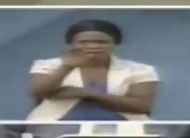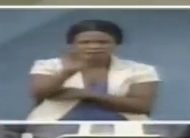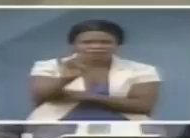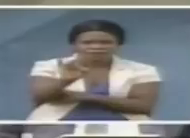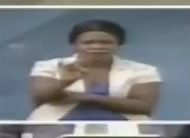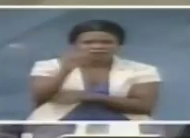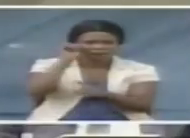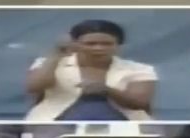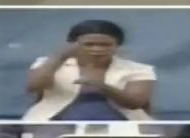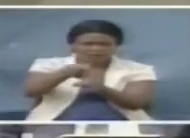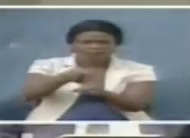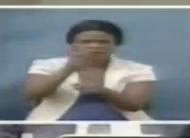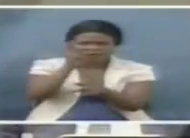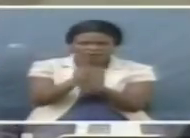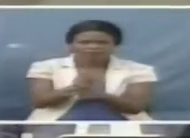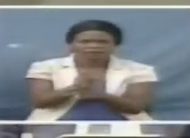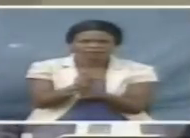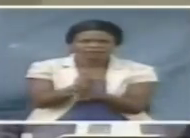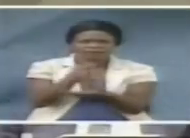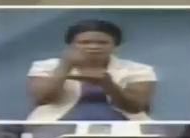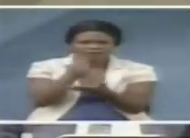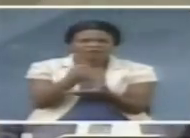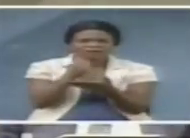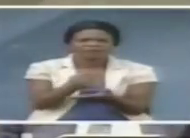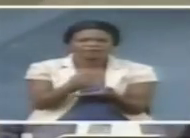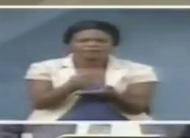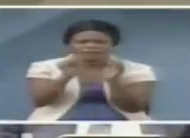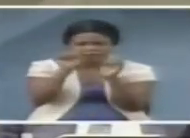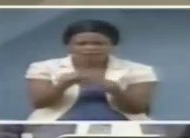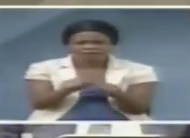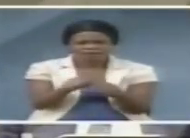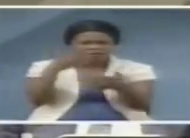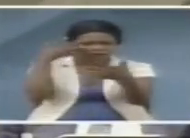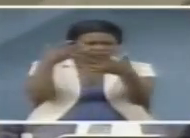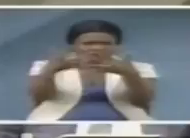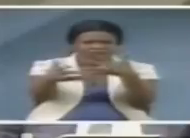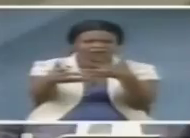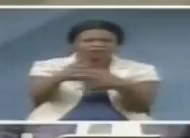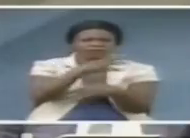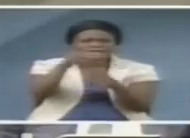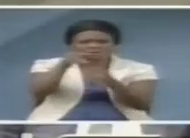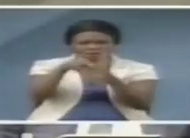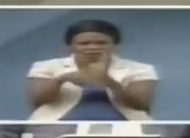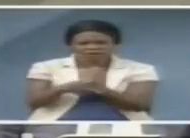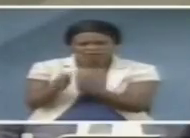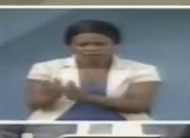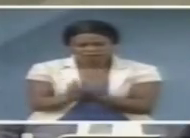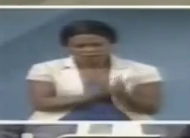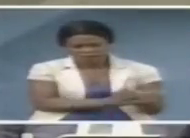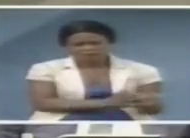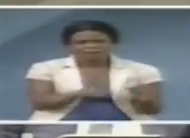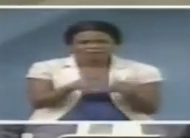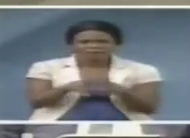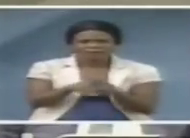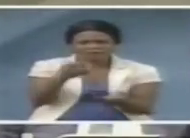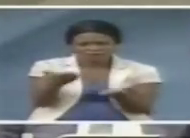measures in 2018, aimed at restoring budget credibility, transparency,